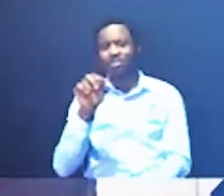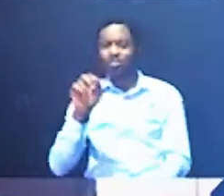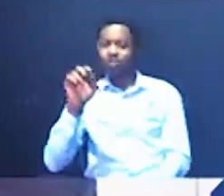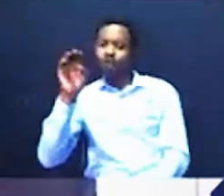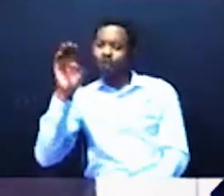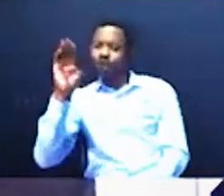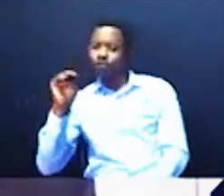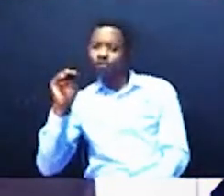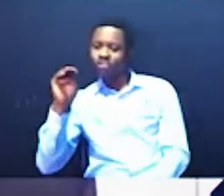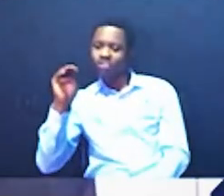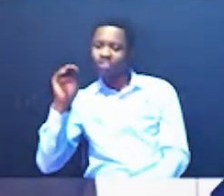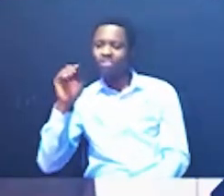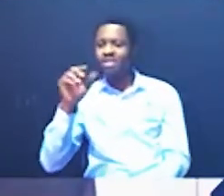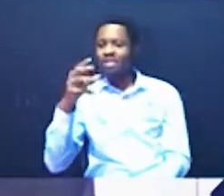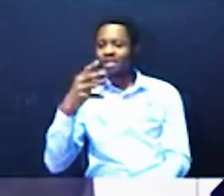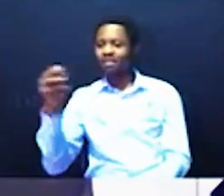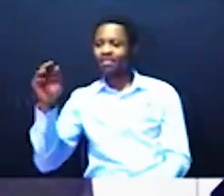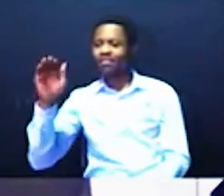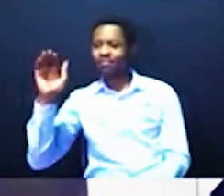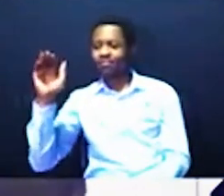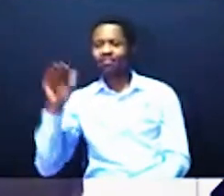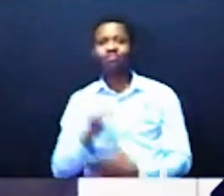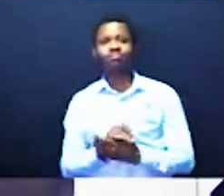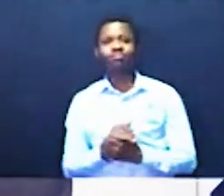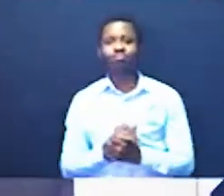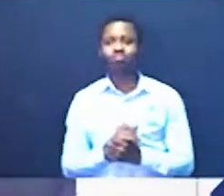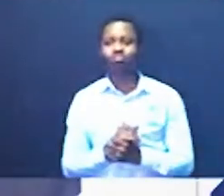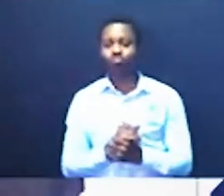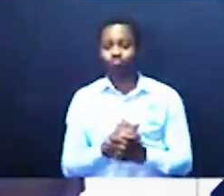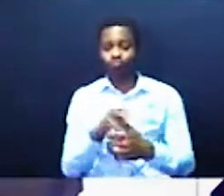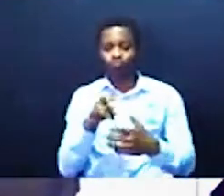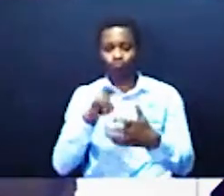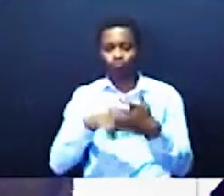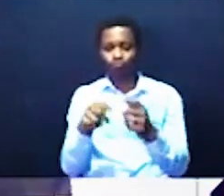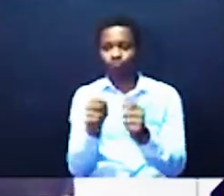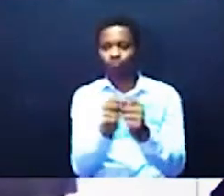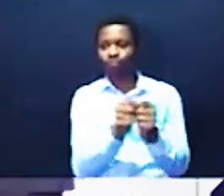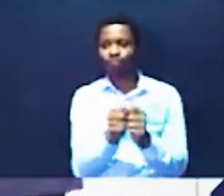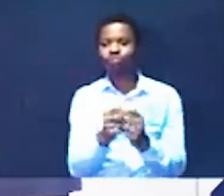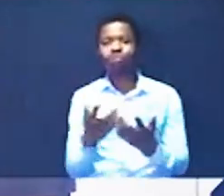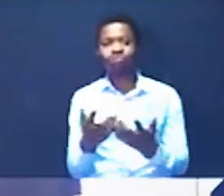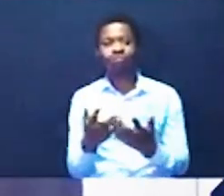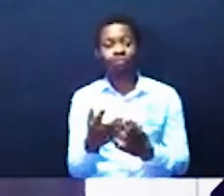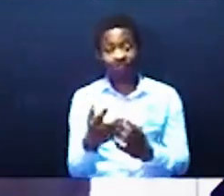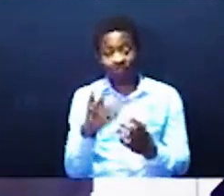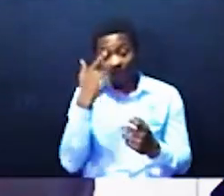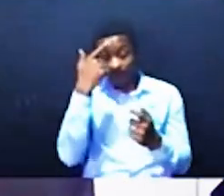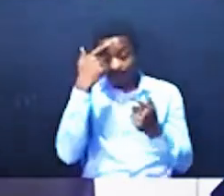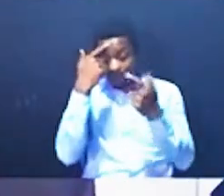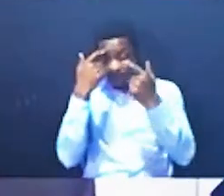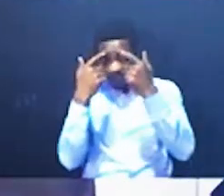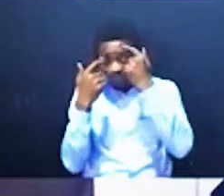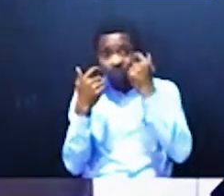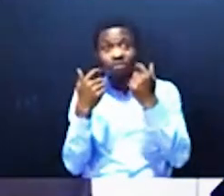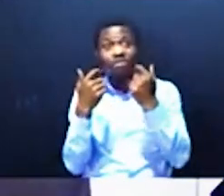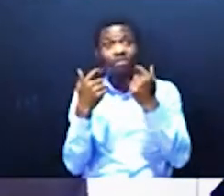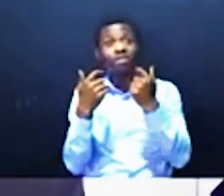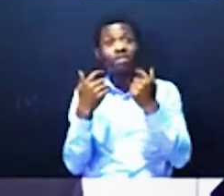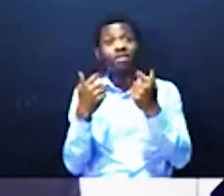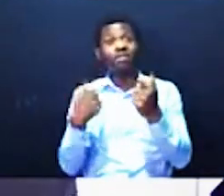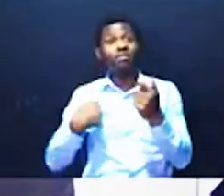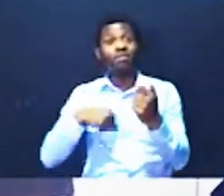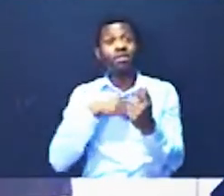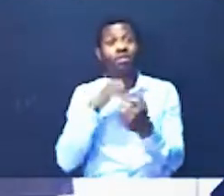Ephesians 3:14 from the King James. Shall we read together? For this cause I bow my knees to the